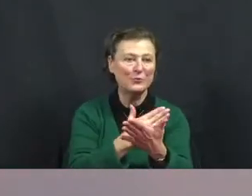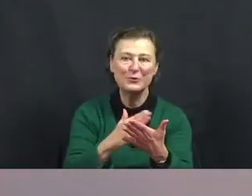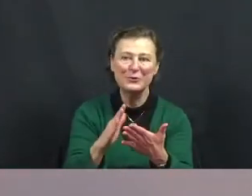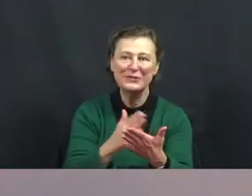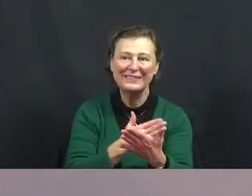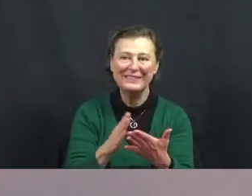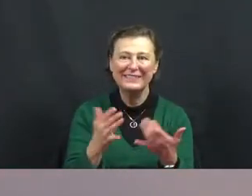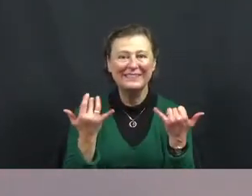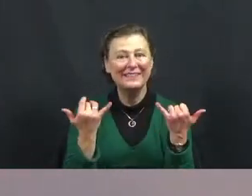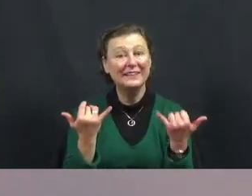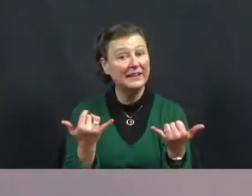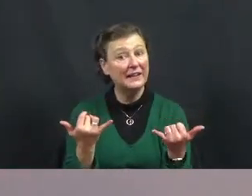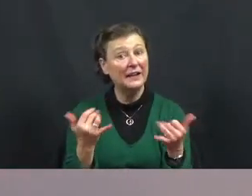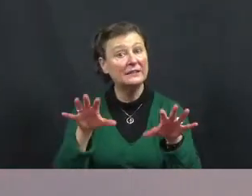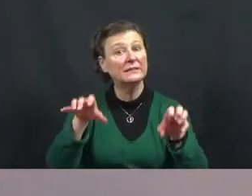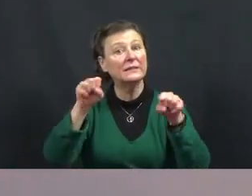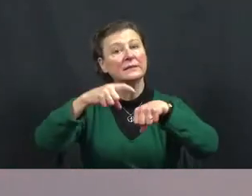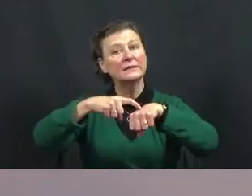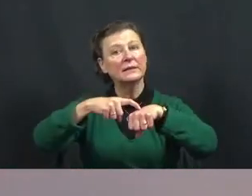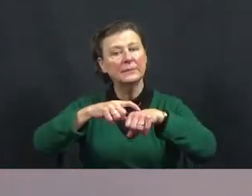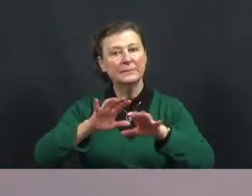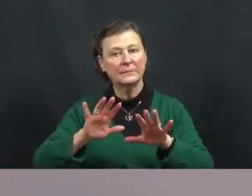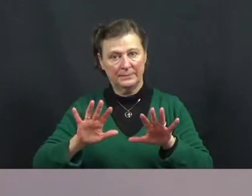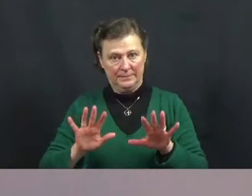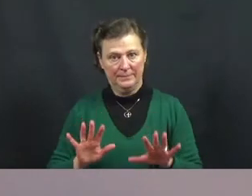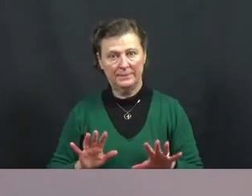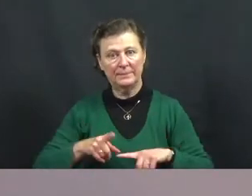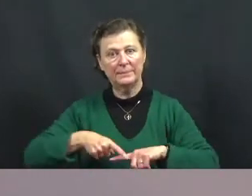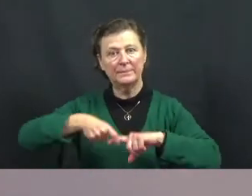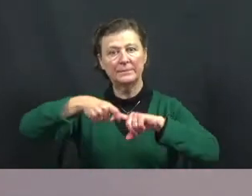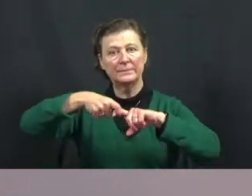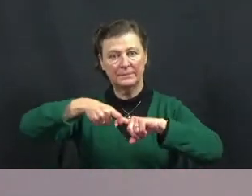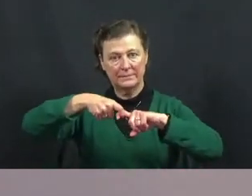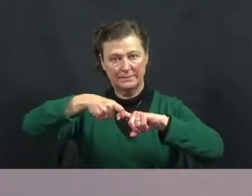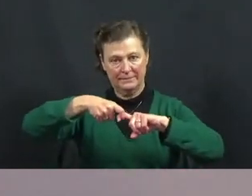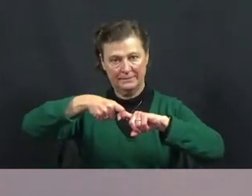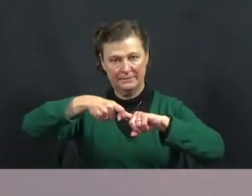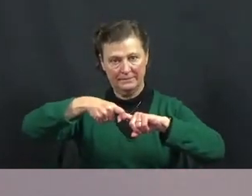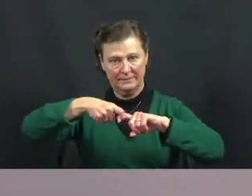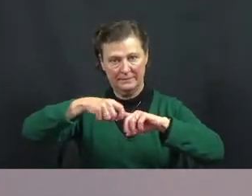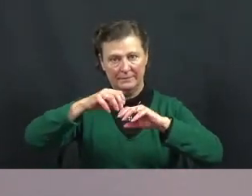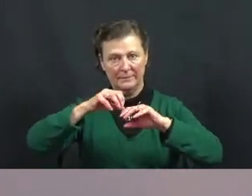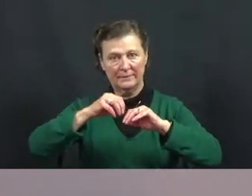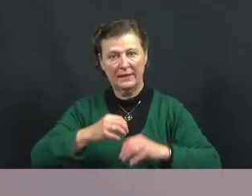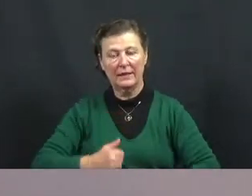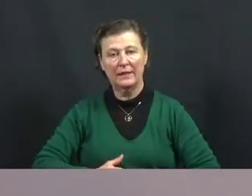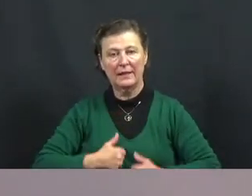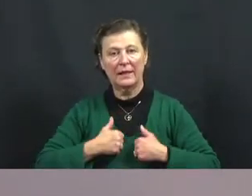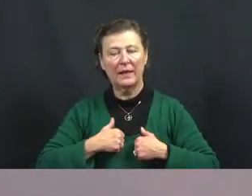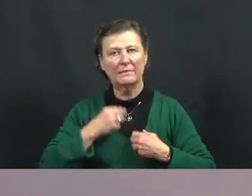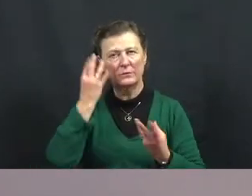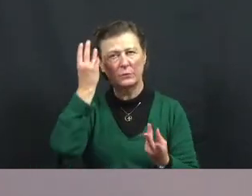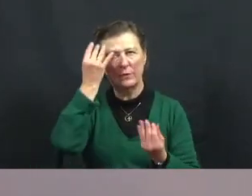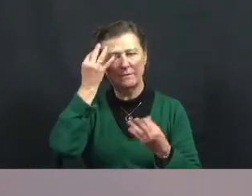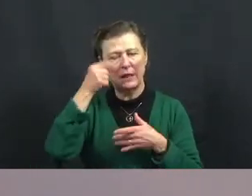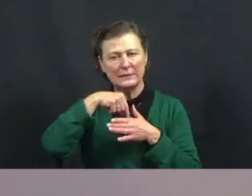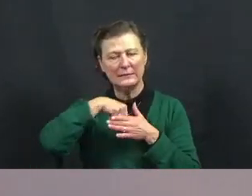Let's take a moment to pause in our lives just to reflect